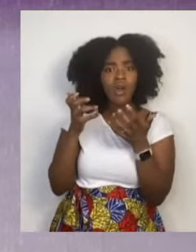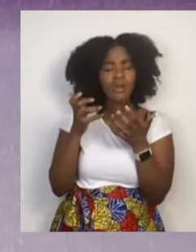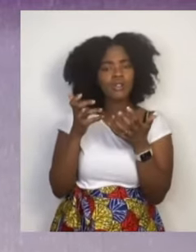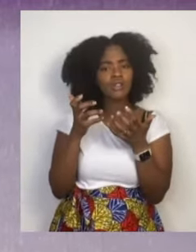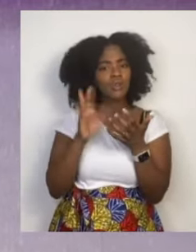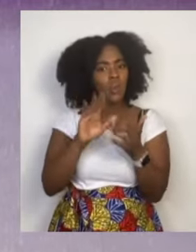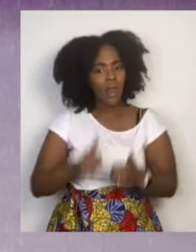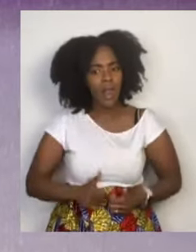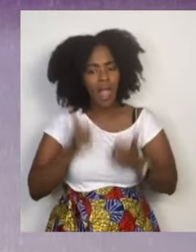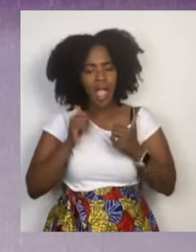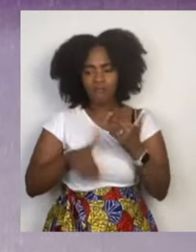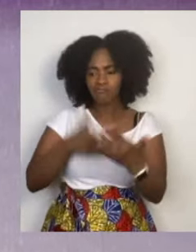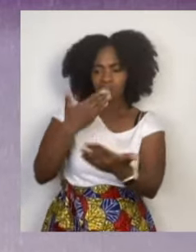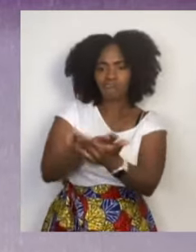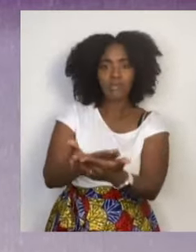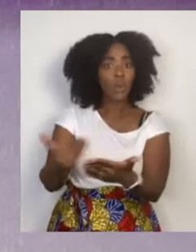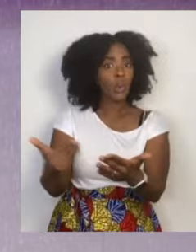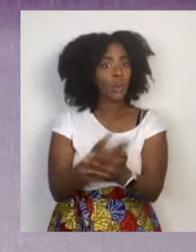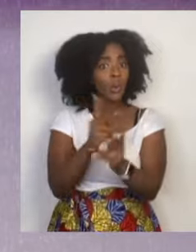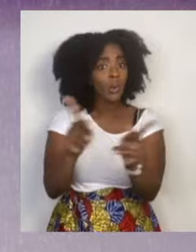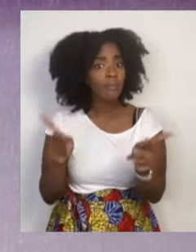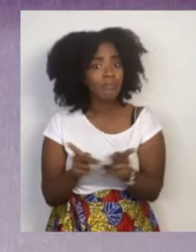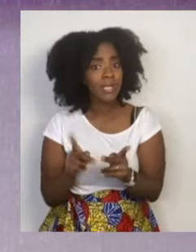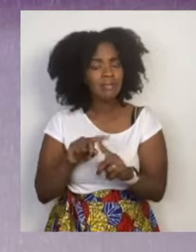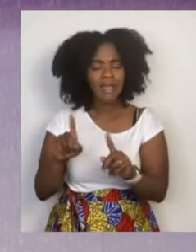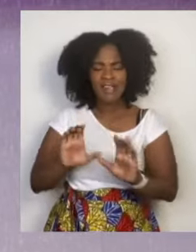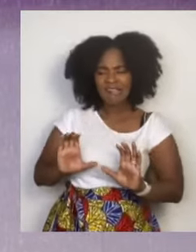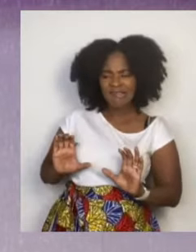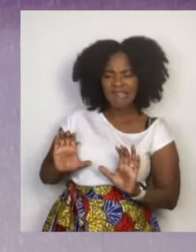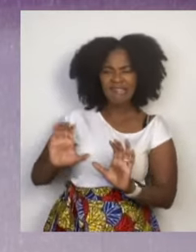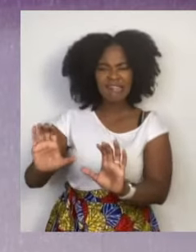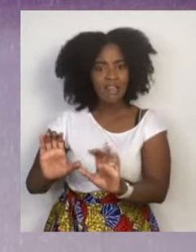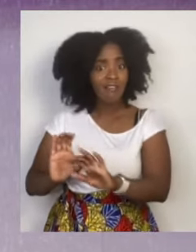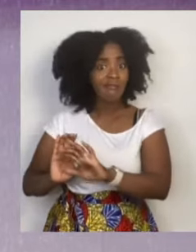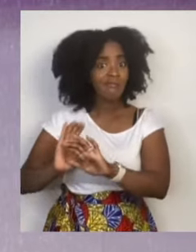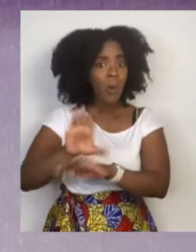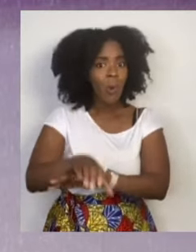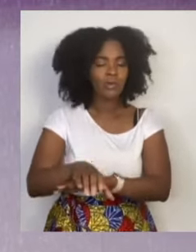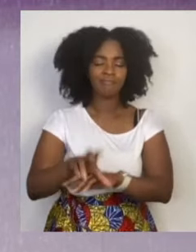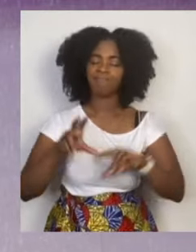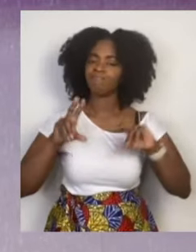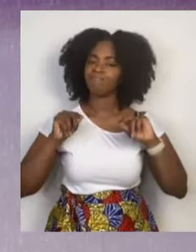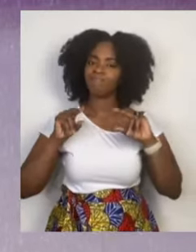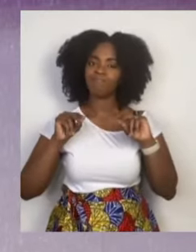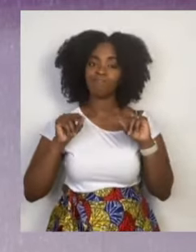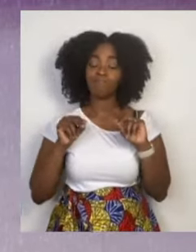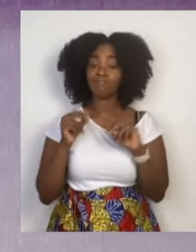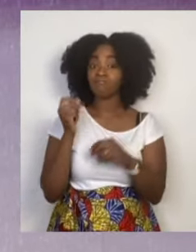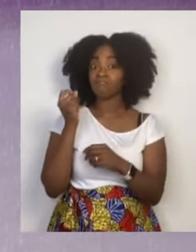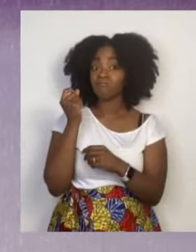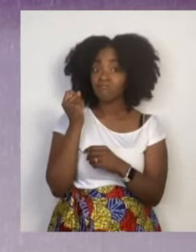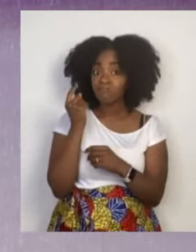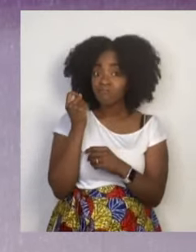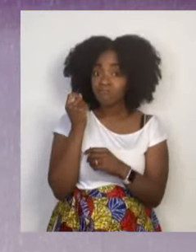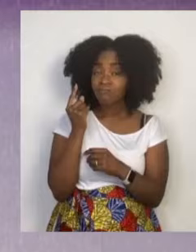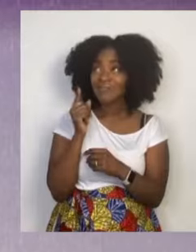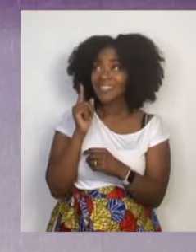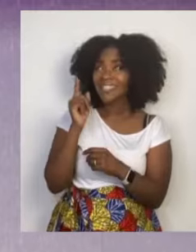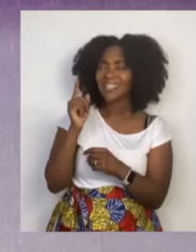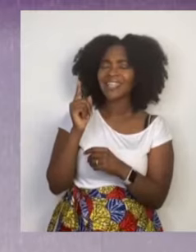but I cannot force you there. You got to understand that God loves you so much that